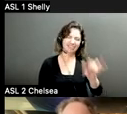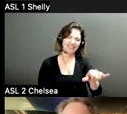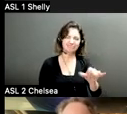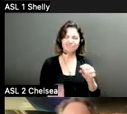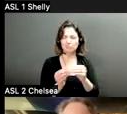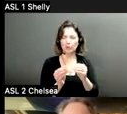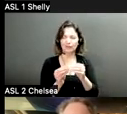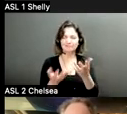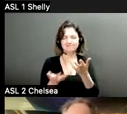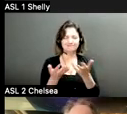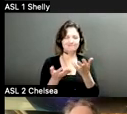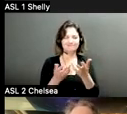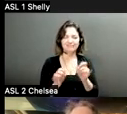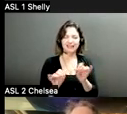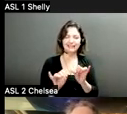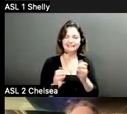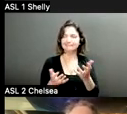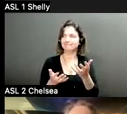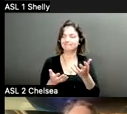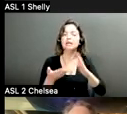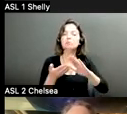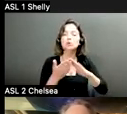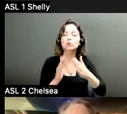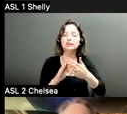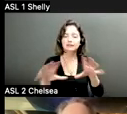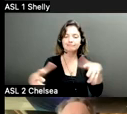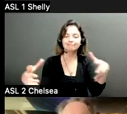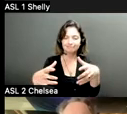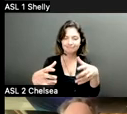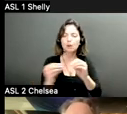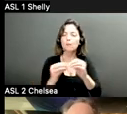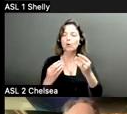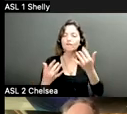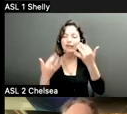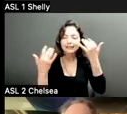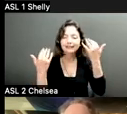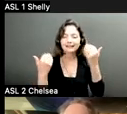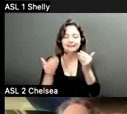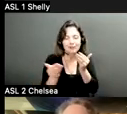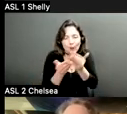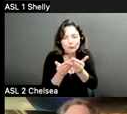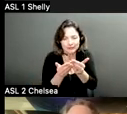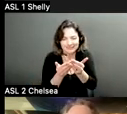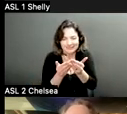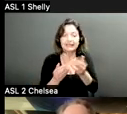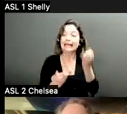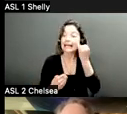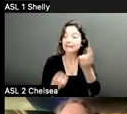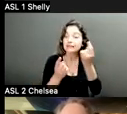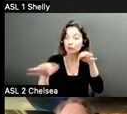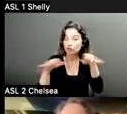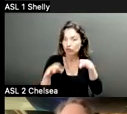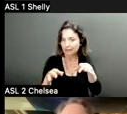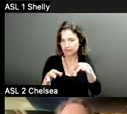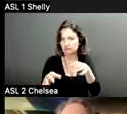a sort of like a community-based or a more friendly and intimate sort of thing. Like if someone is describing something to